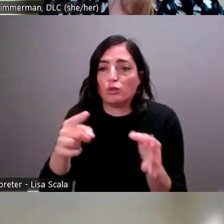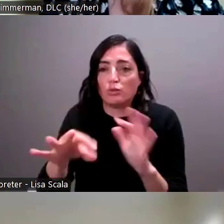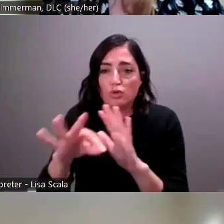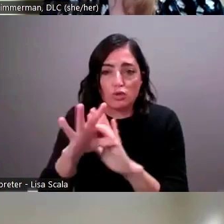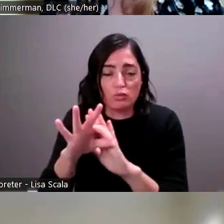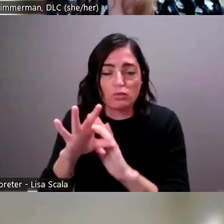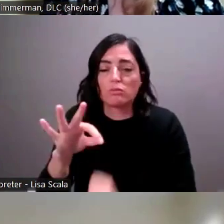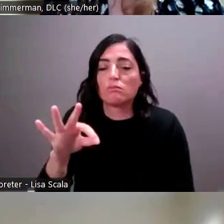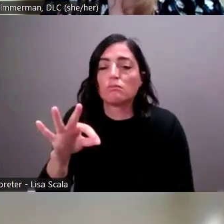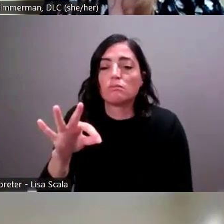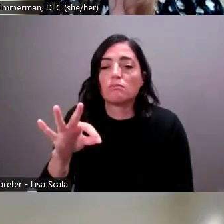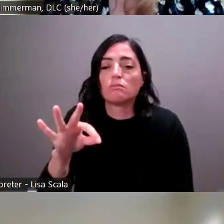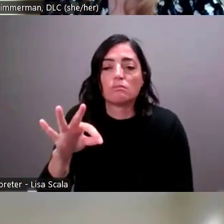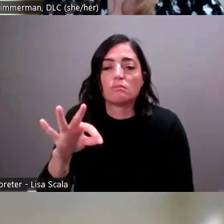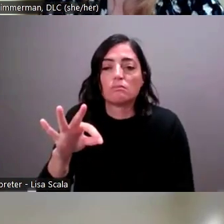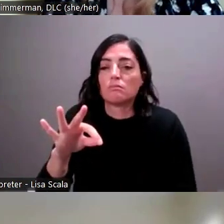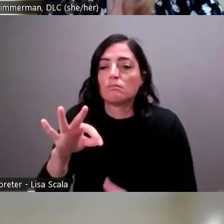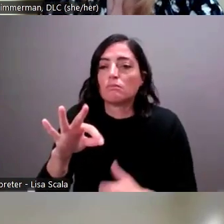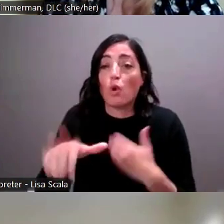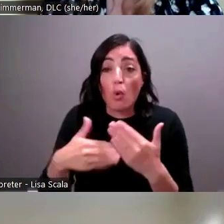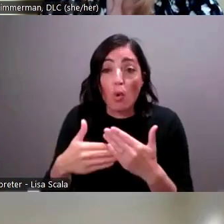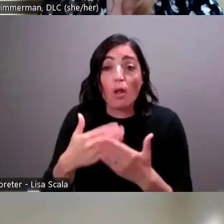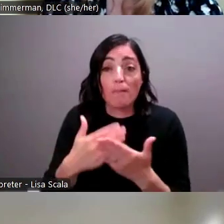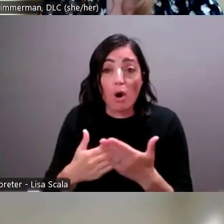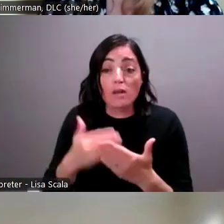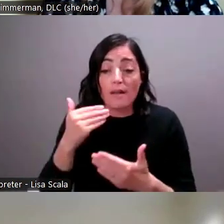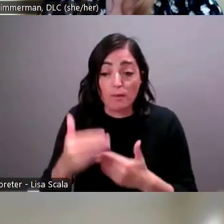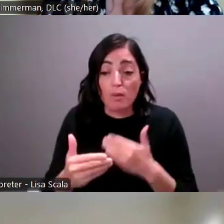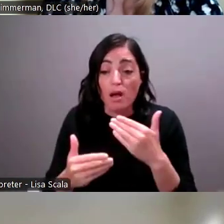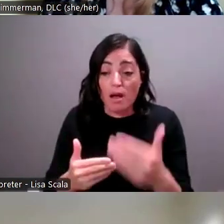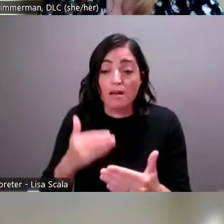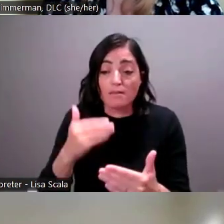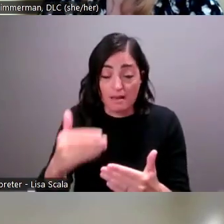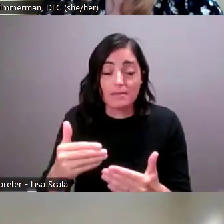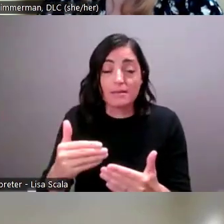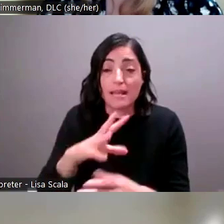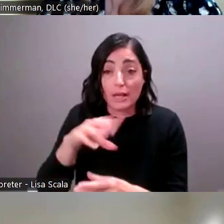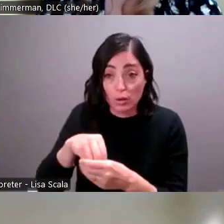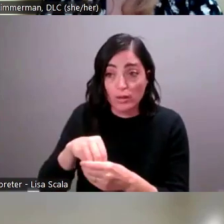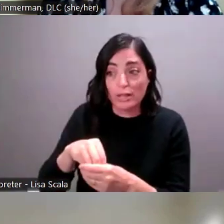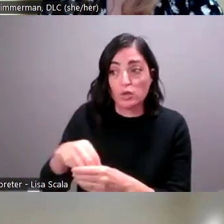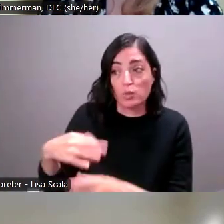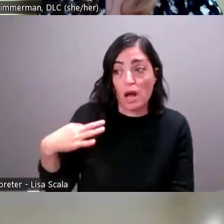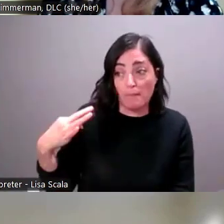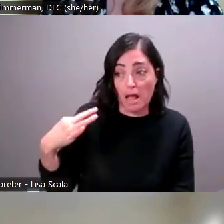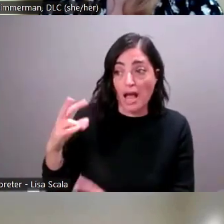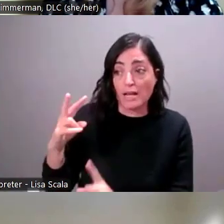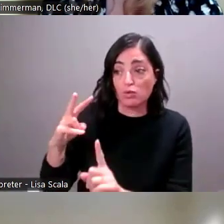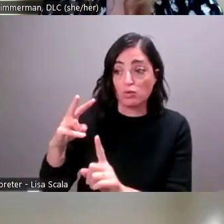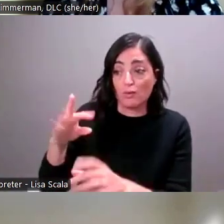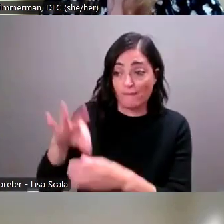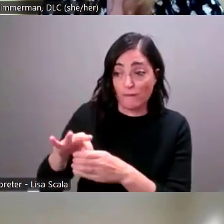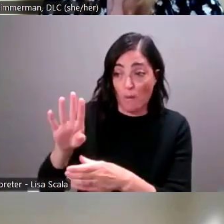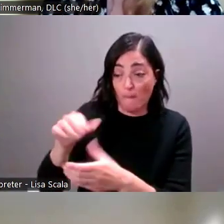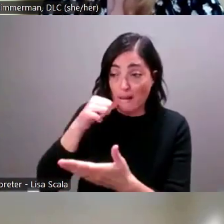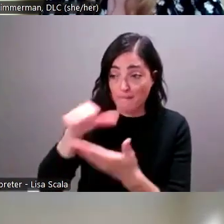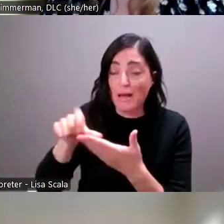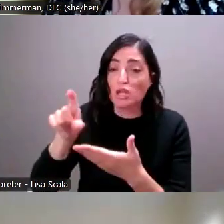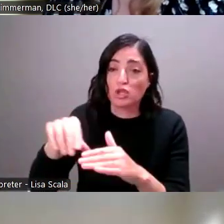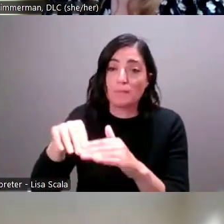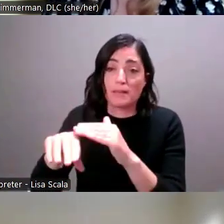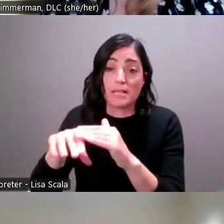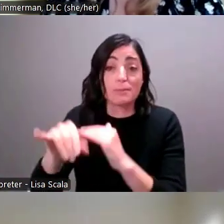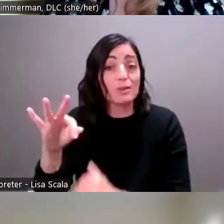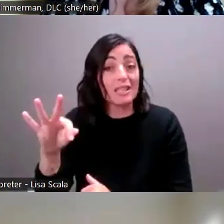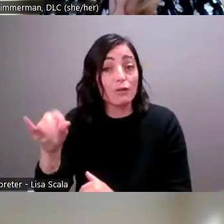said, all steps of the voting process, including applying to vote by mail, should be accessible. So if you'd like someone